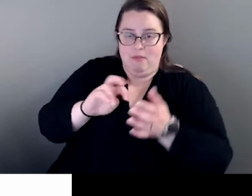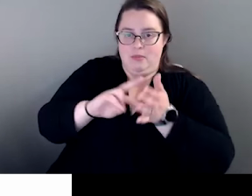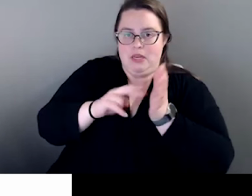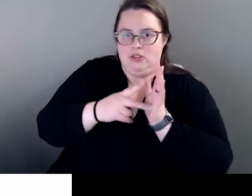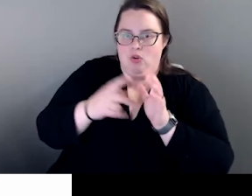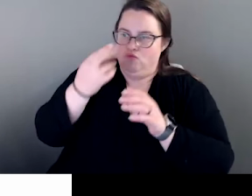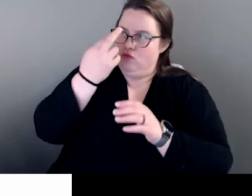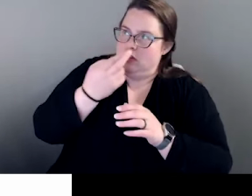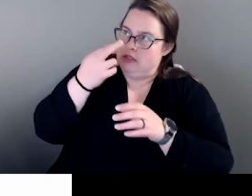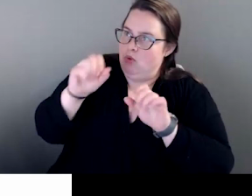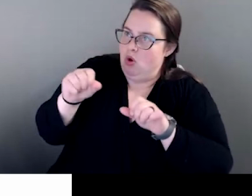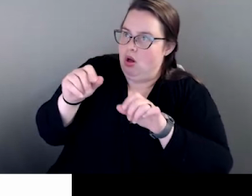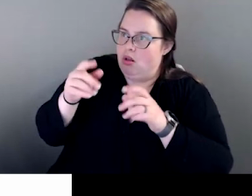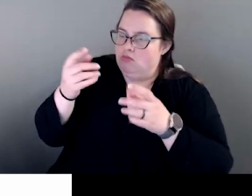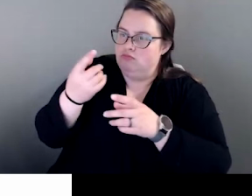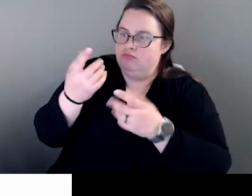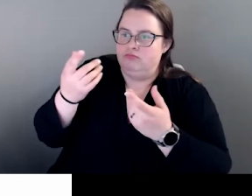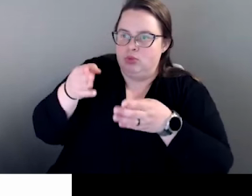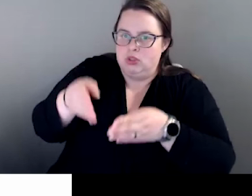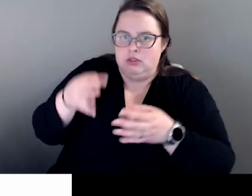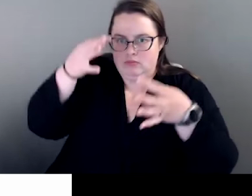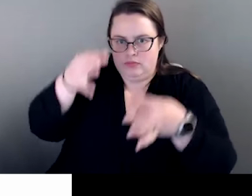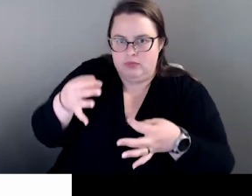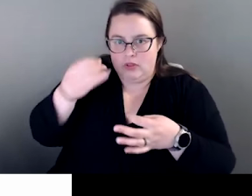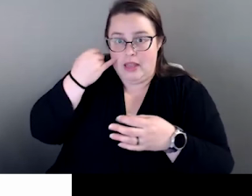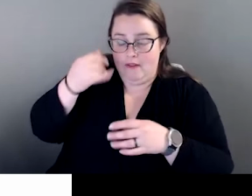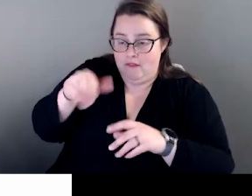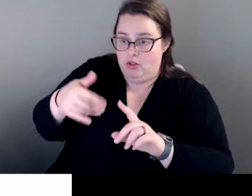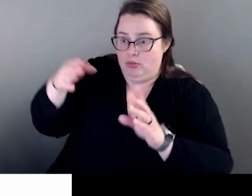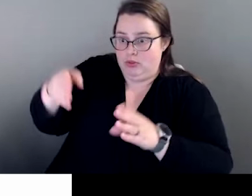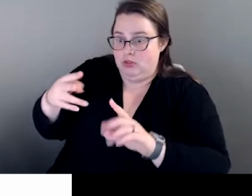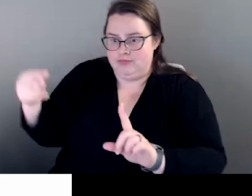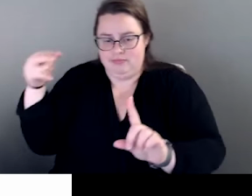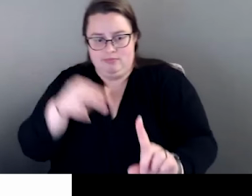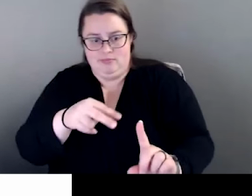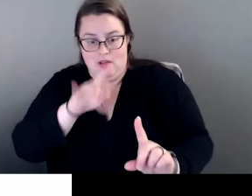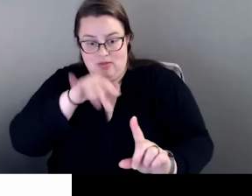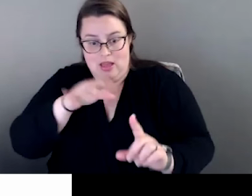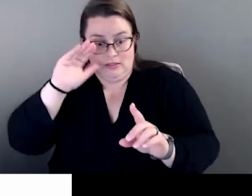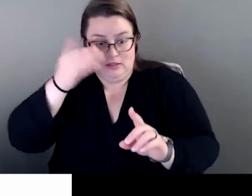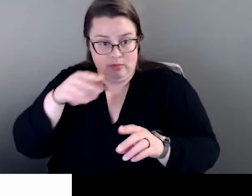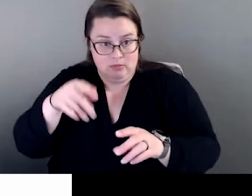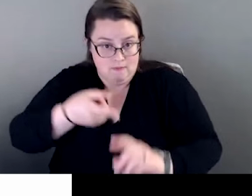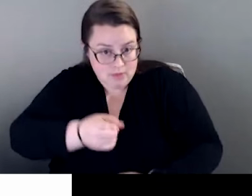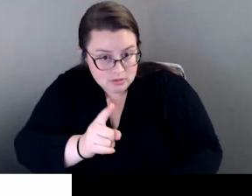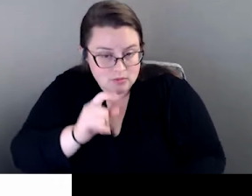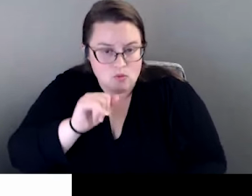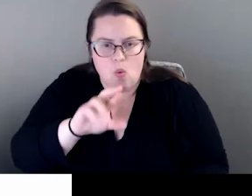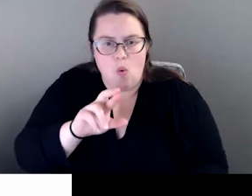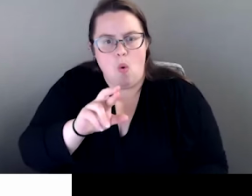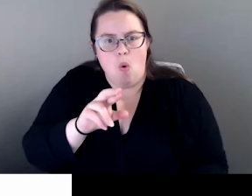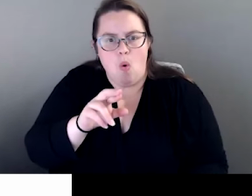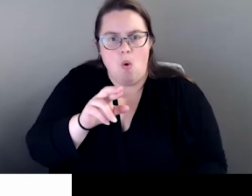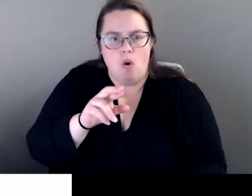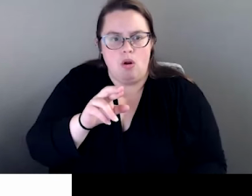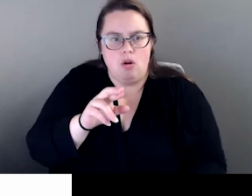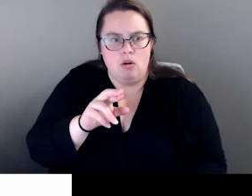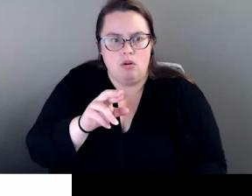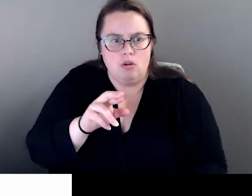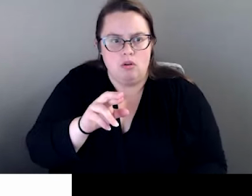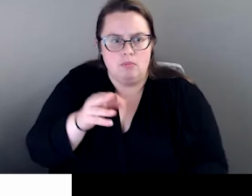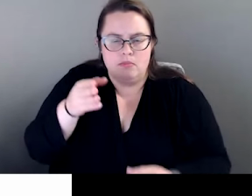similar circumstance, would they see this to be offensive, or is it like, a person's maybe